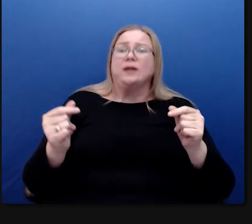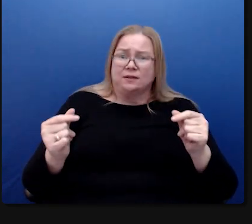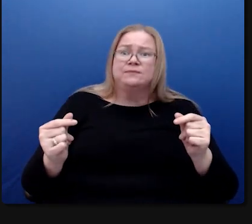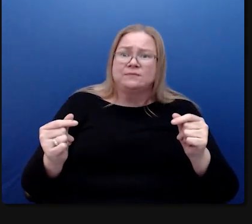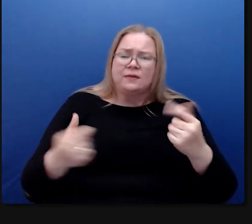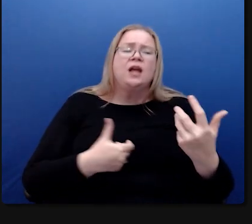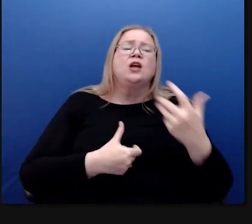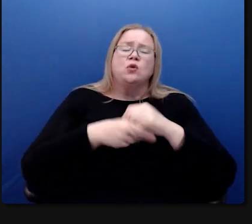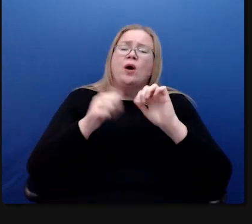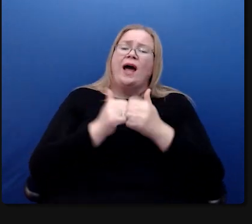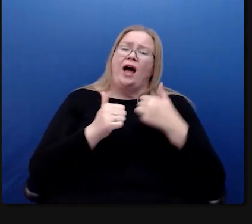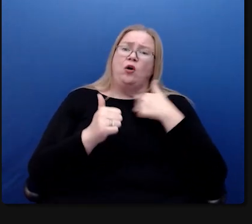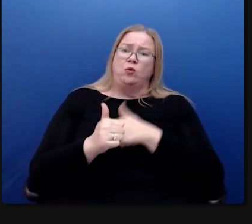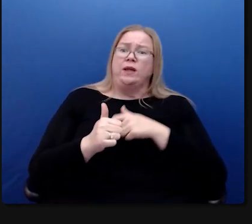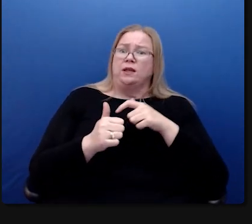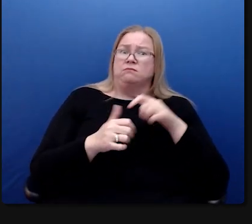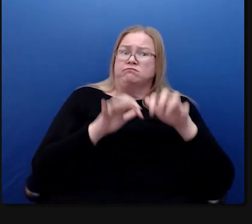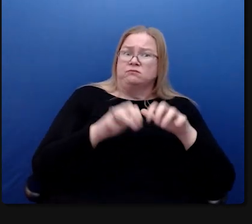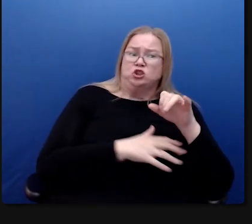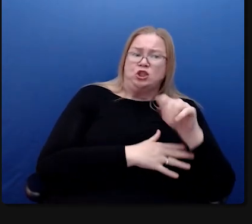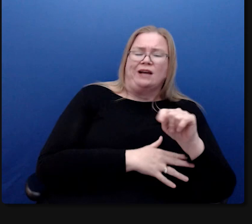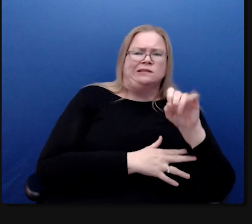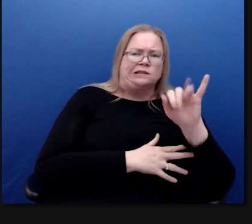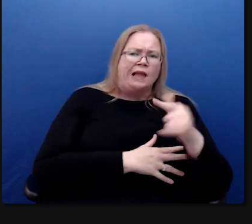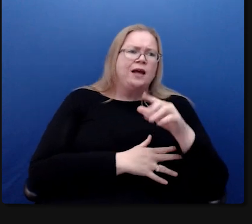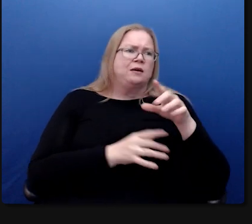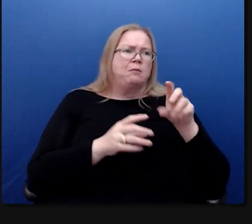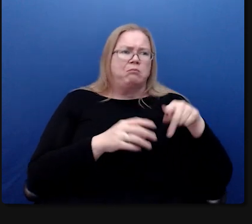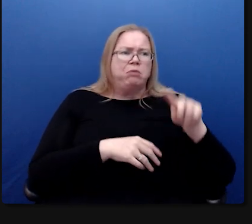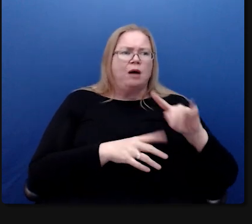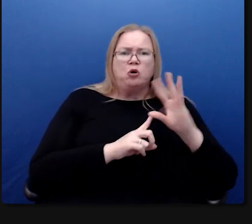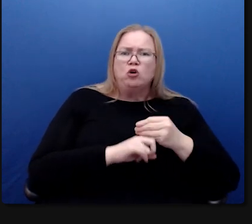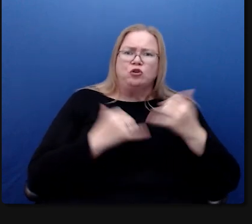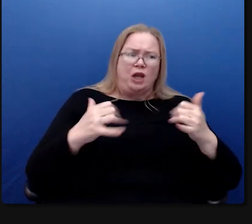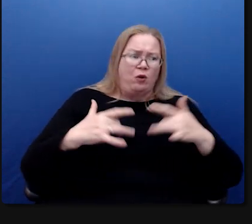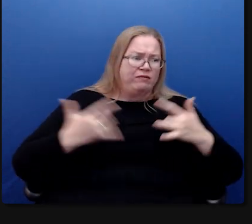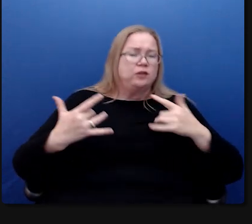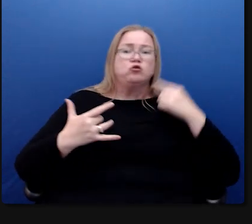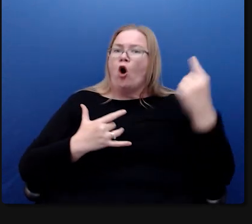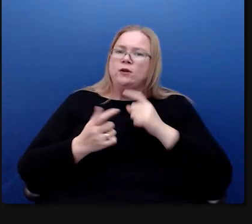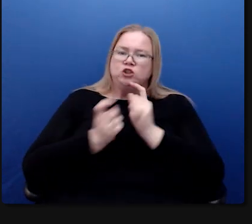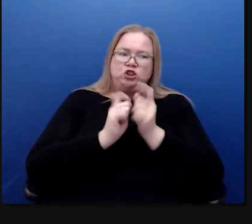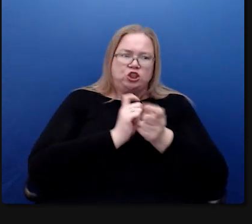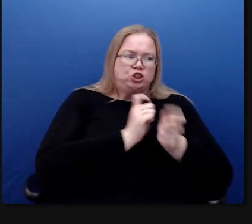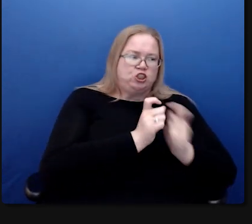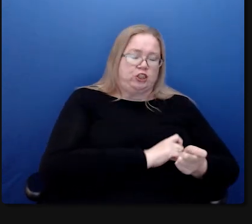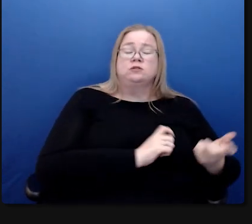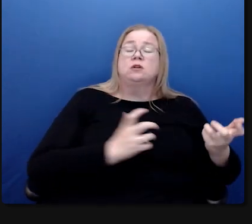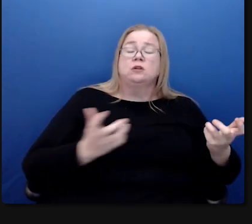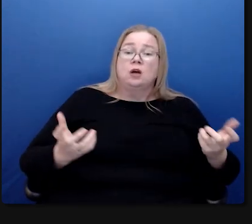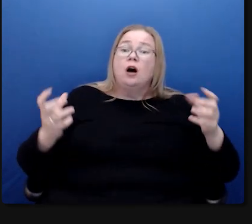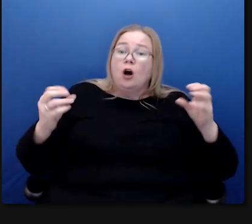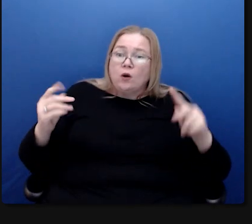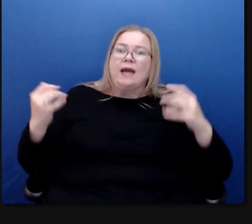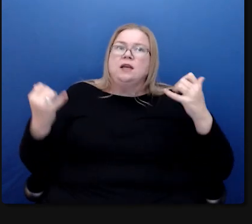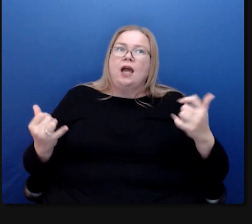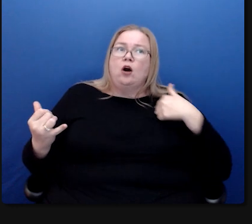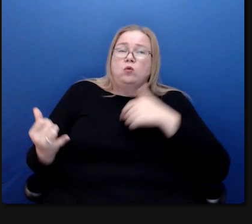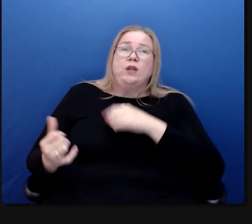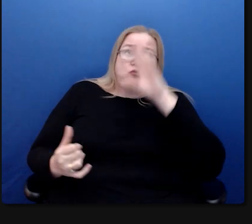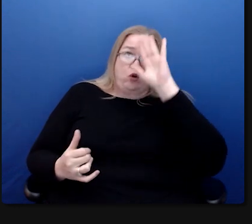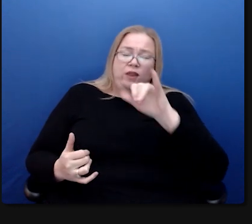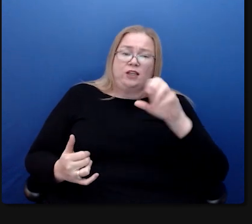often heard from our customers because they deeply care about privacy and security, and so do we. Could you tell us a little